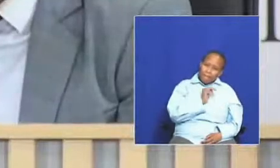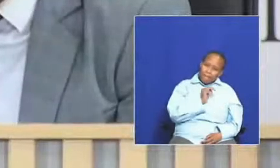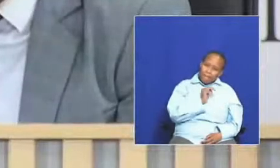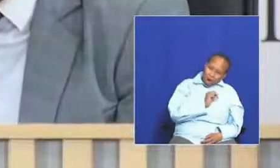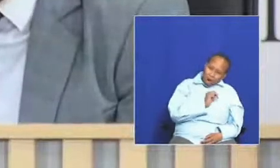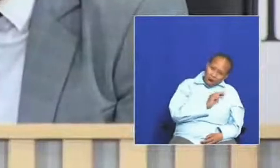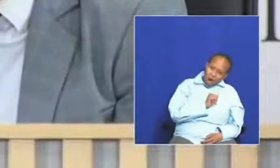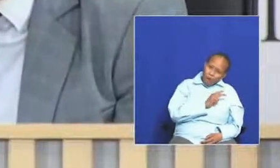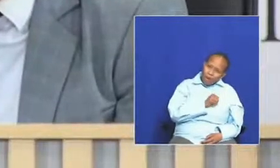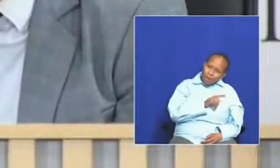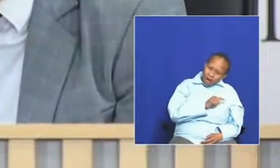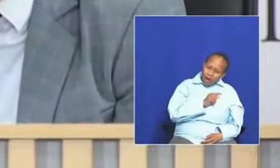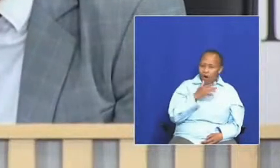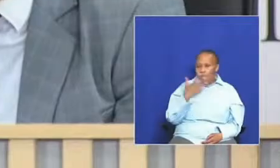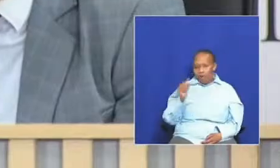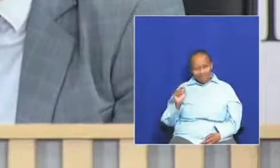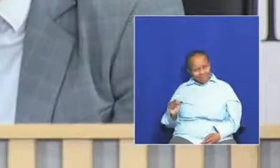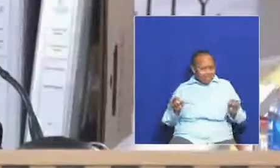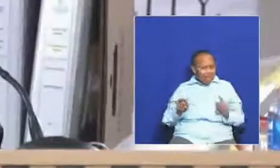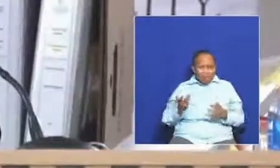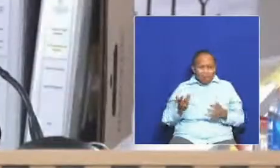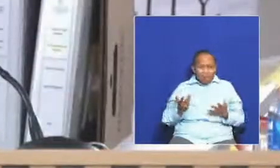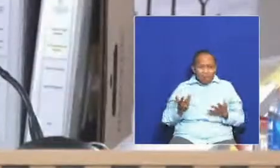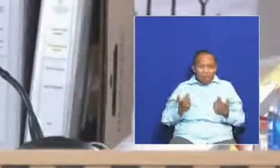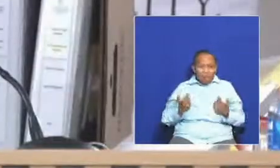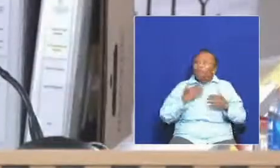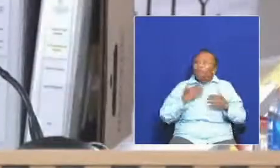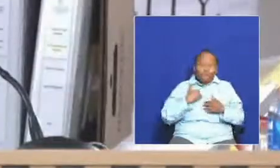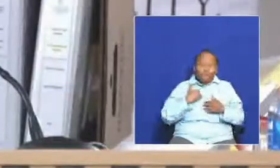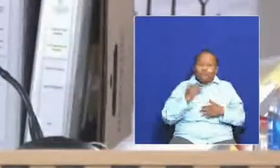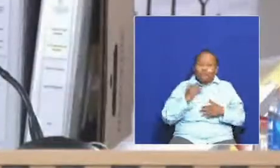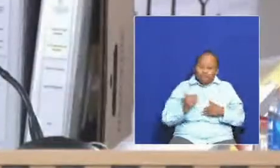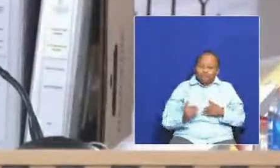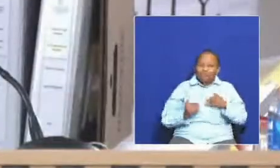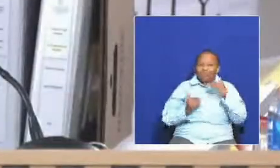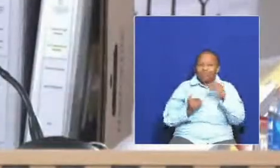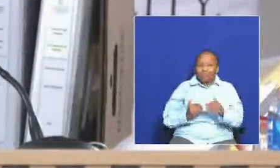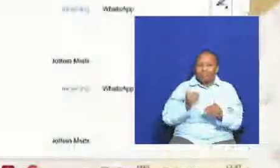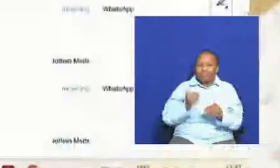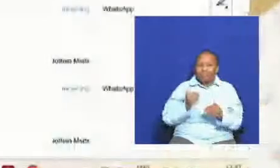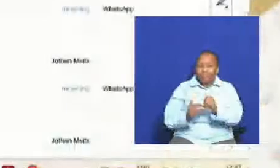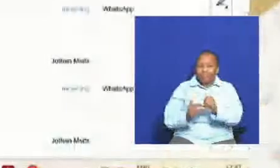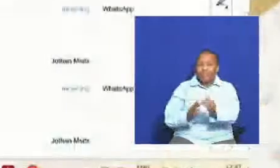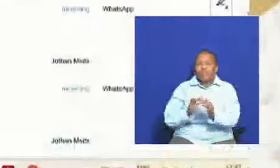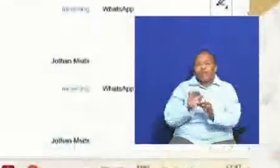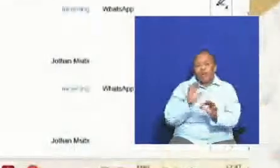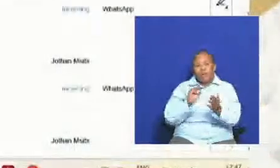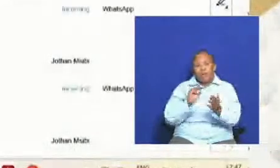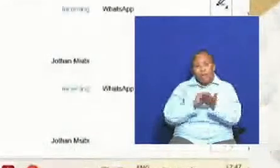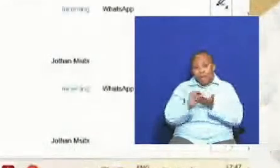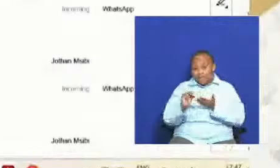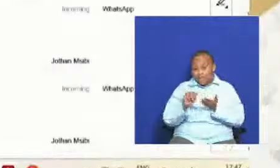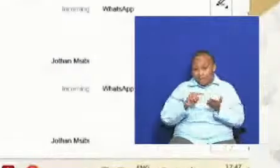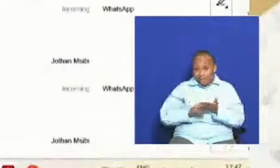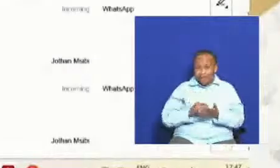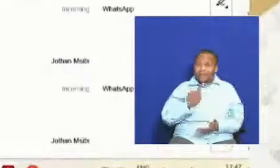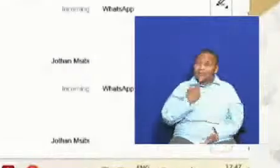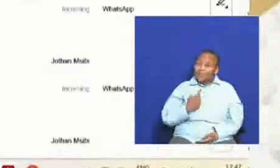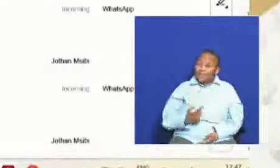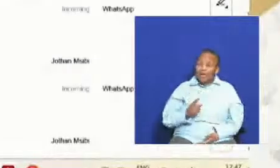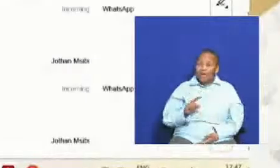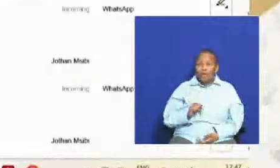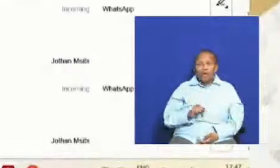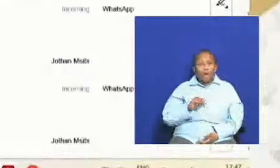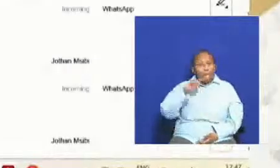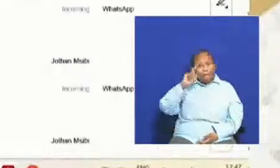payments. I saw them here in the budget. Perhaps let's take it a step. At this particular message, it says, which reads, must I send the NetBank one? I